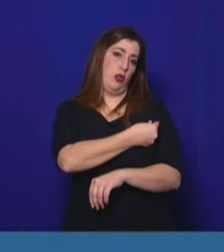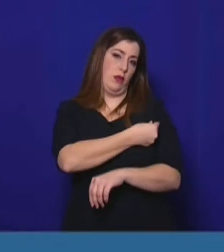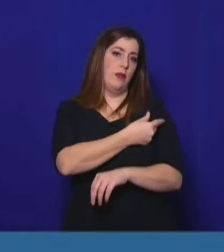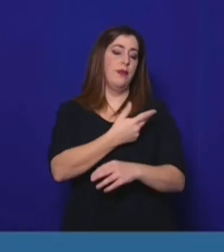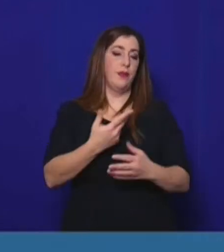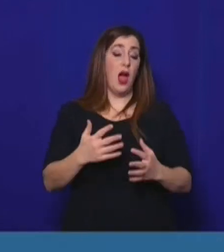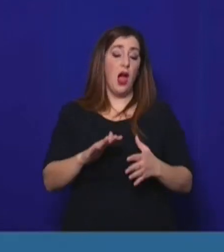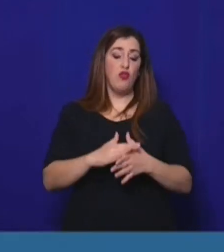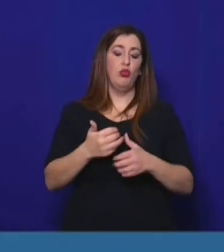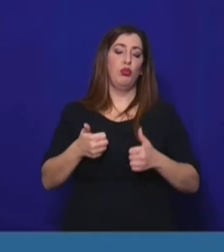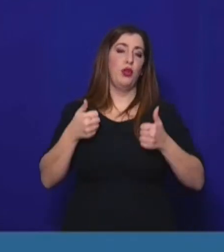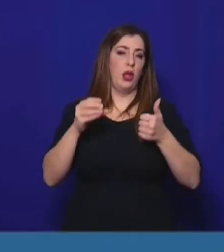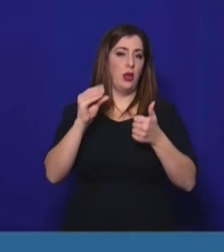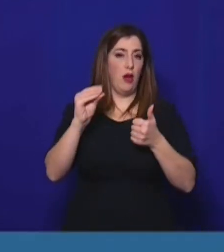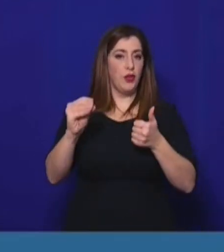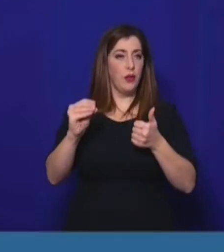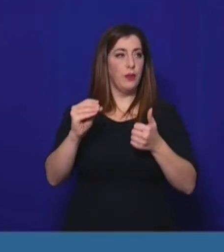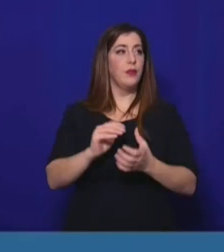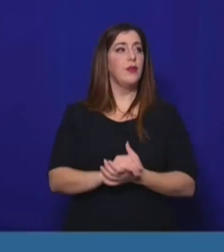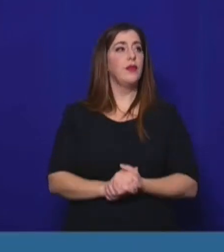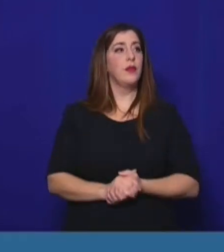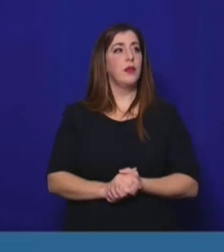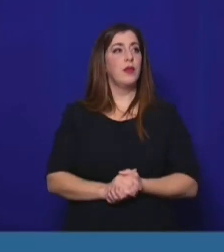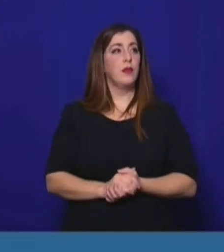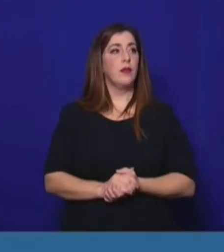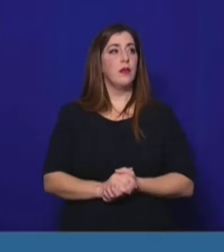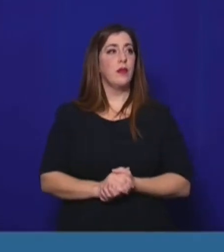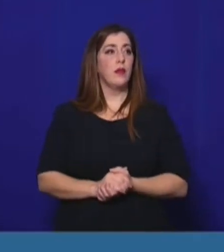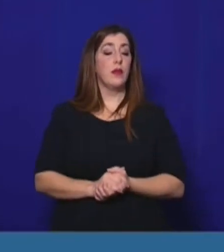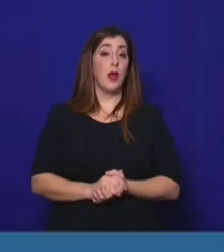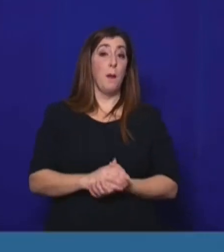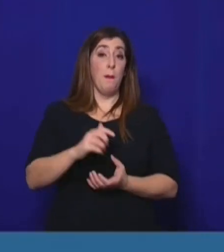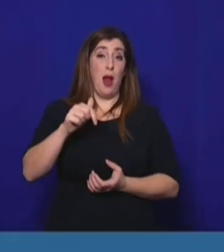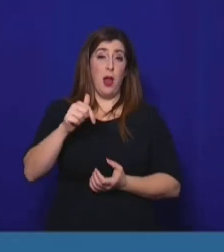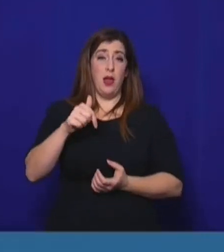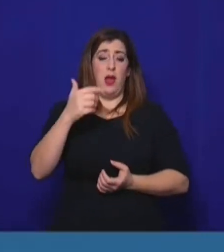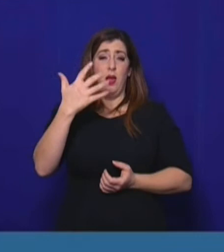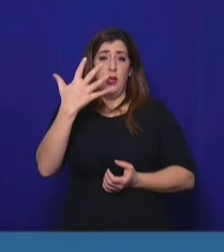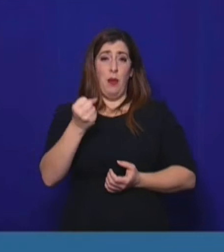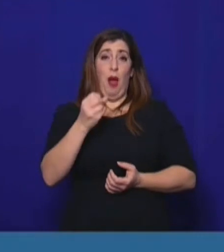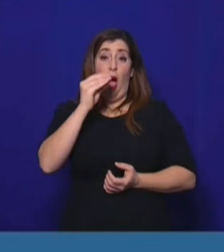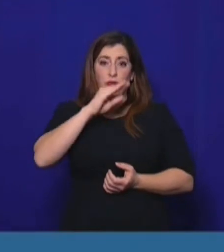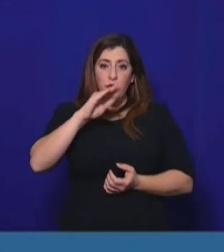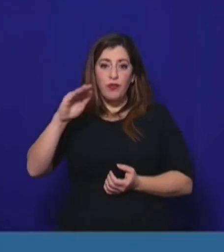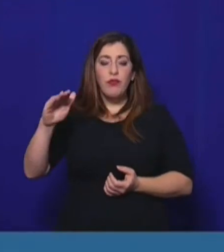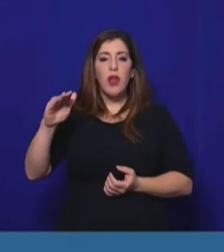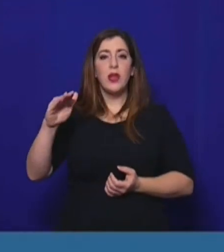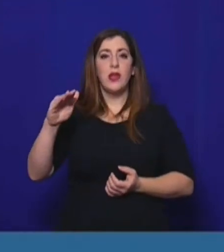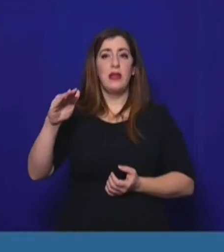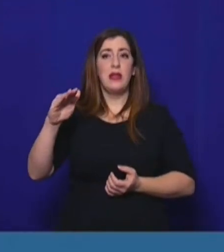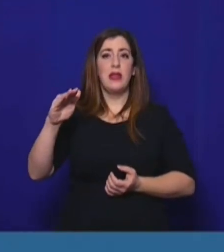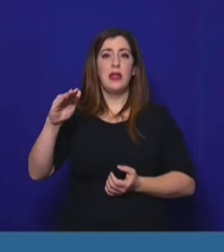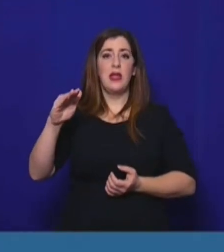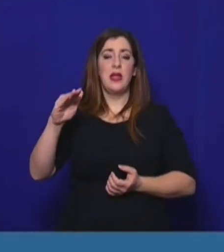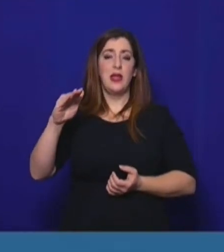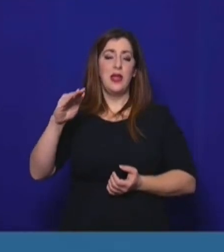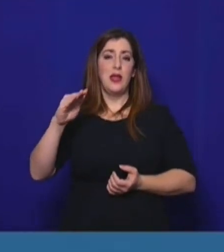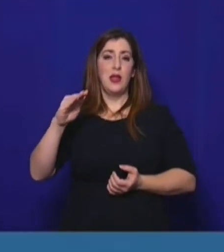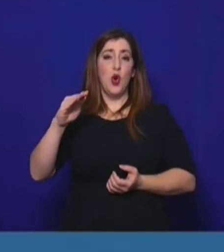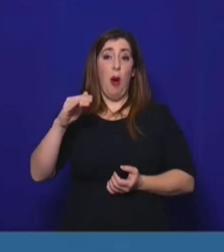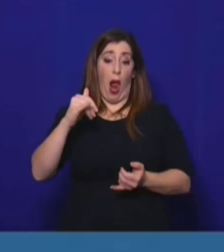din il-vaccin tagħna. Palissa għandna demand kbira, jien ikolli ħafna nies li jkunu jixtiequ jitlgħu il fuq fit-tiers li